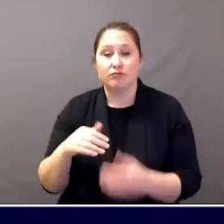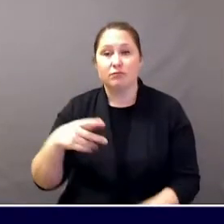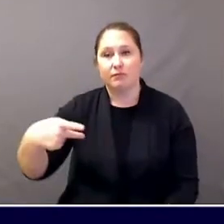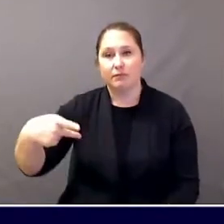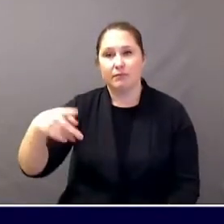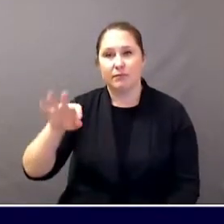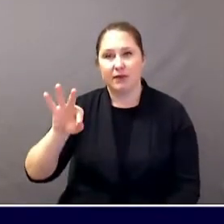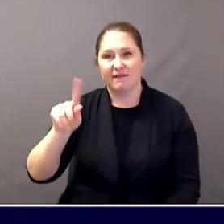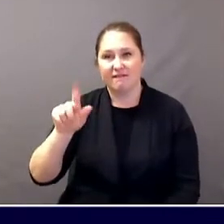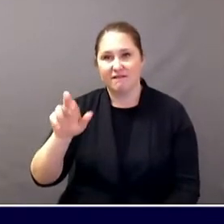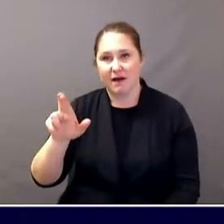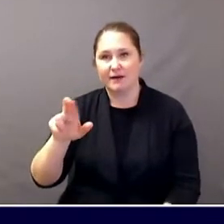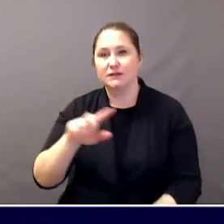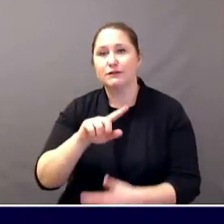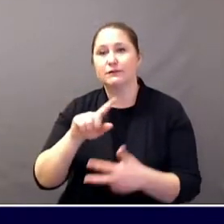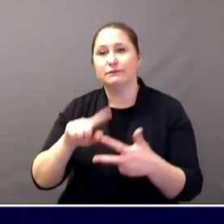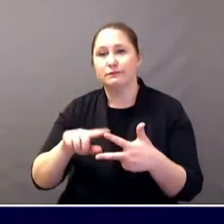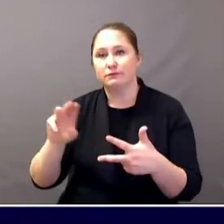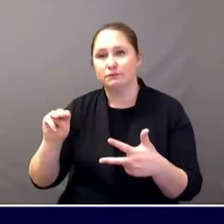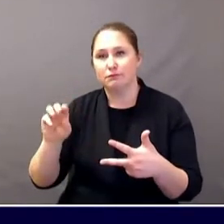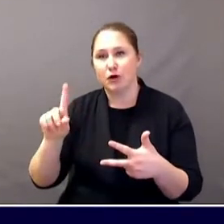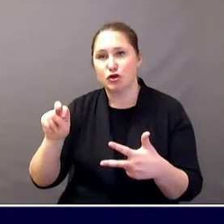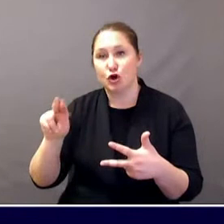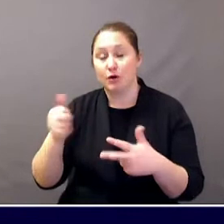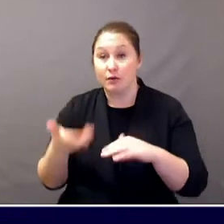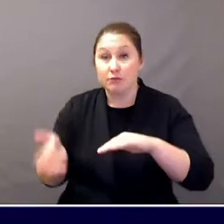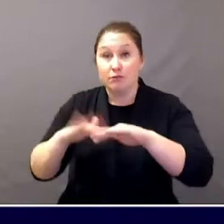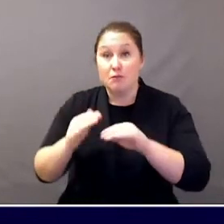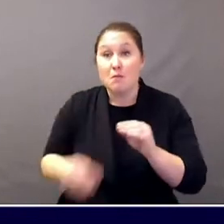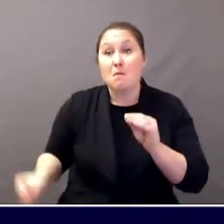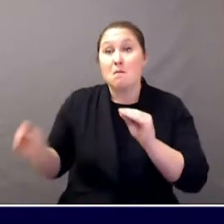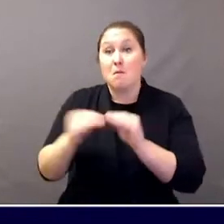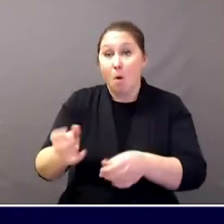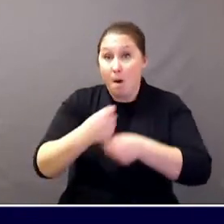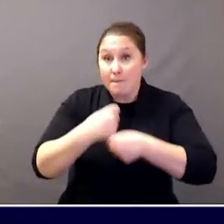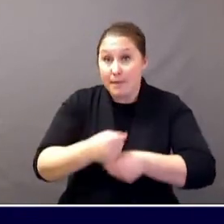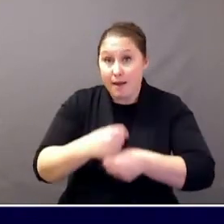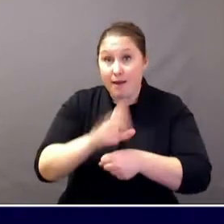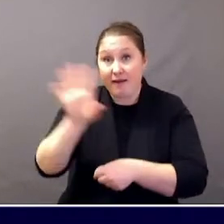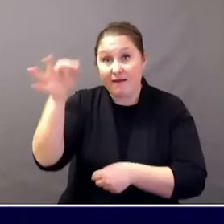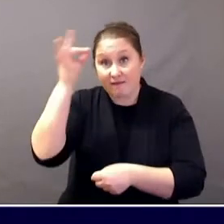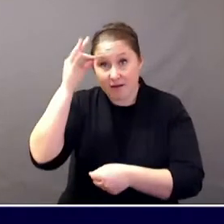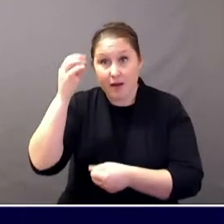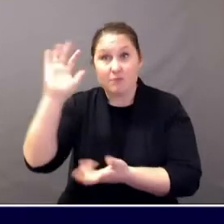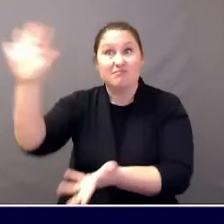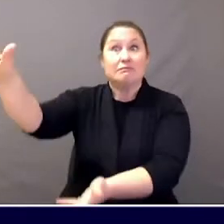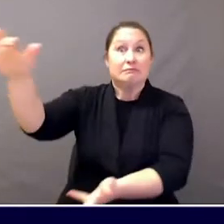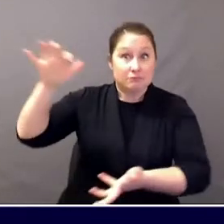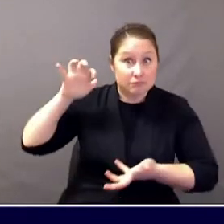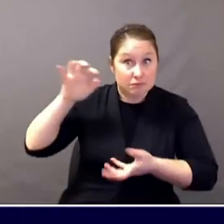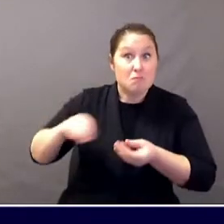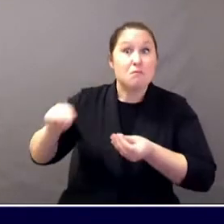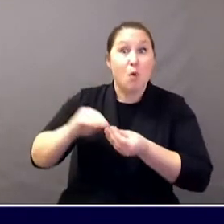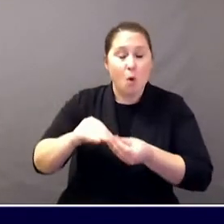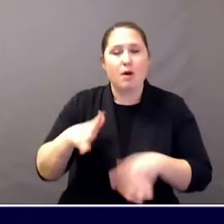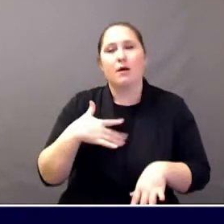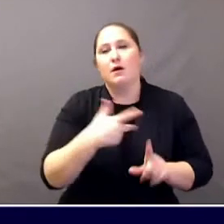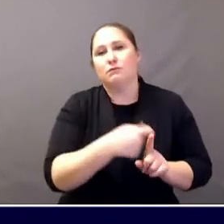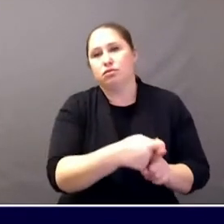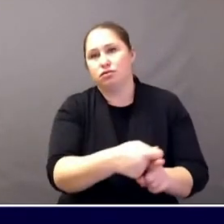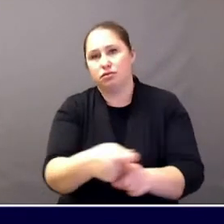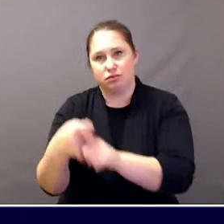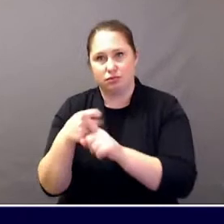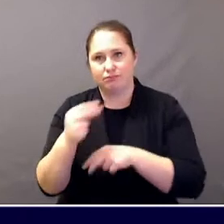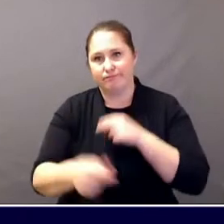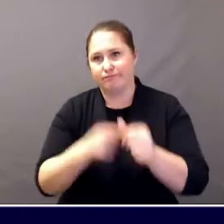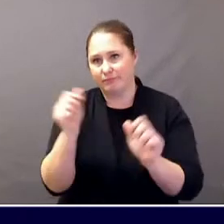Moderna, and increase in transportation and delivery from the federal government to the state of Maine. And then what did the vice